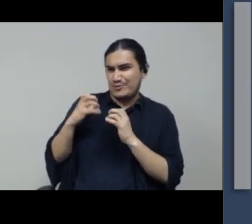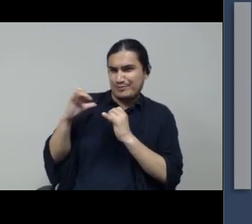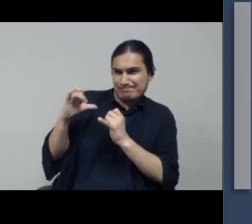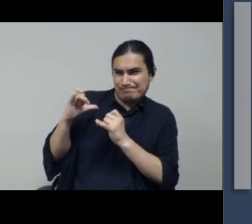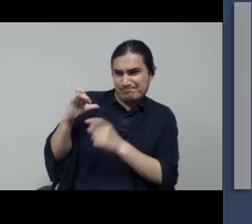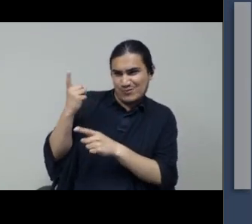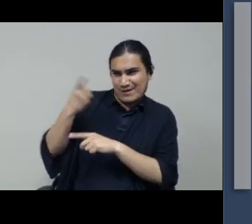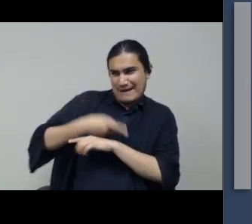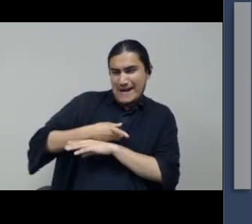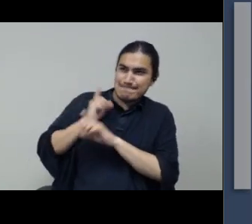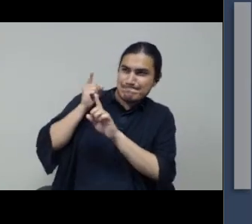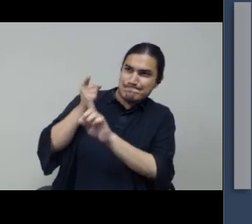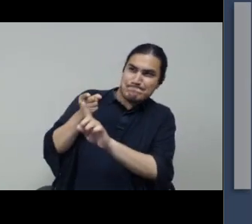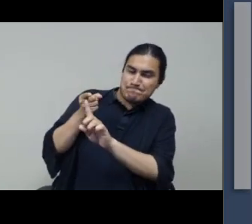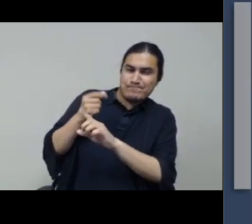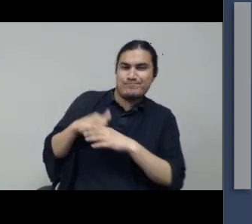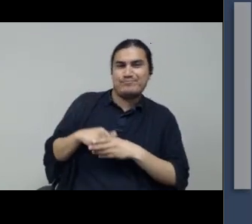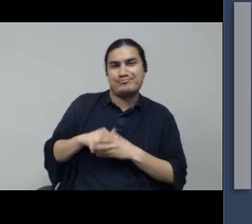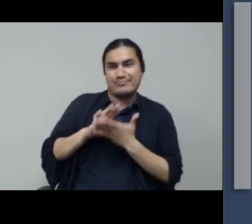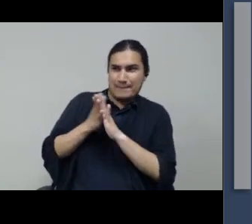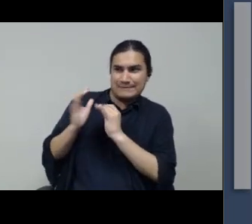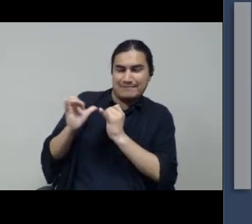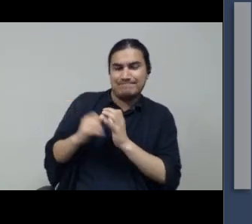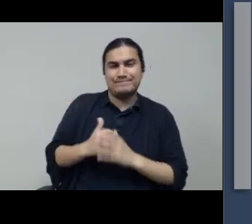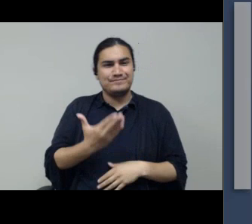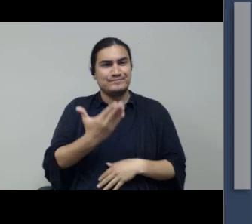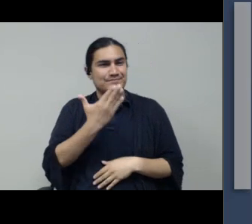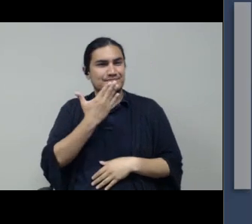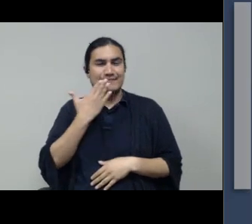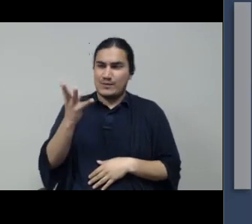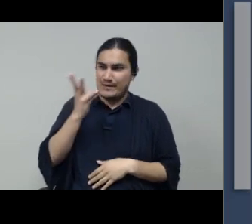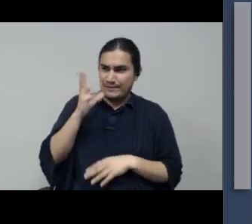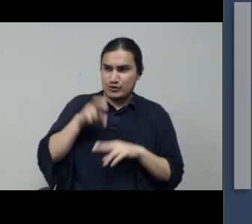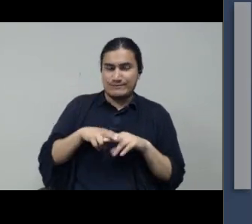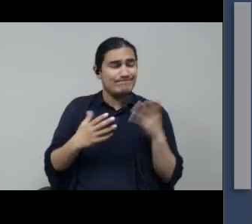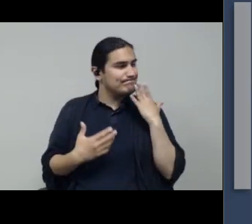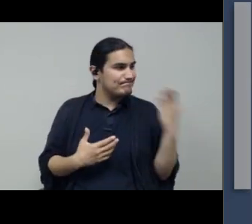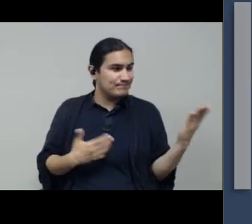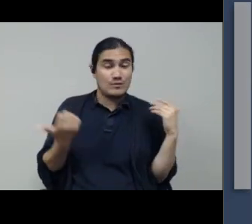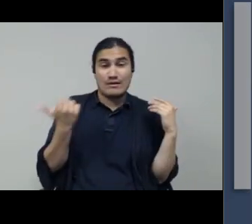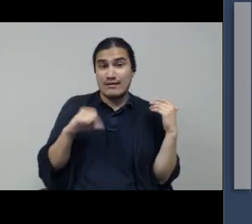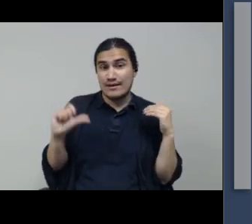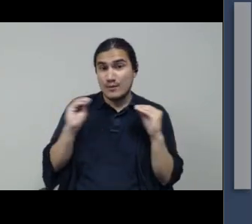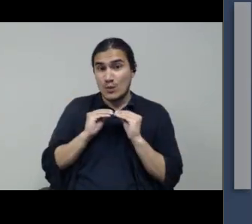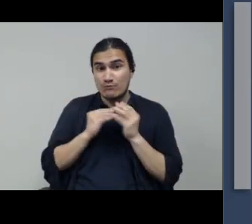Seriously. Thank you, Madam Chair. Thank you. Any others?